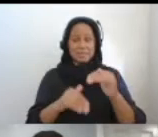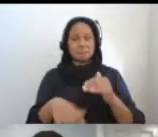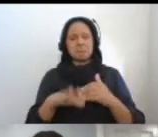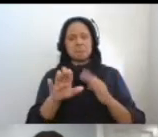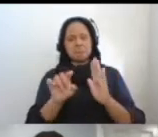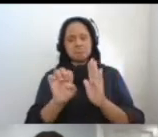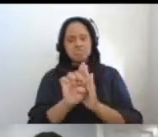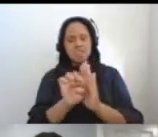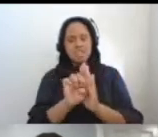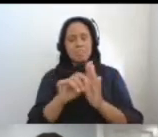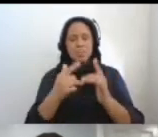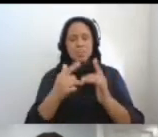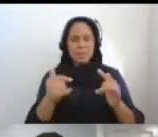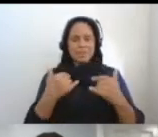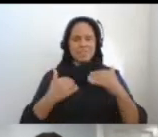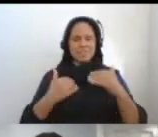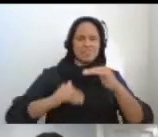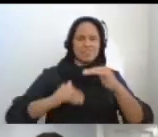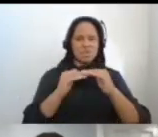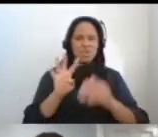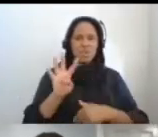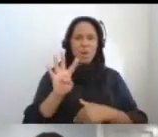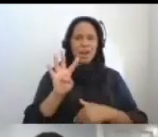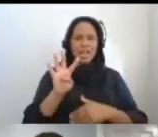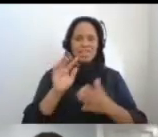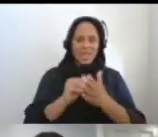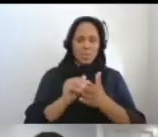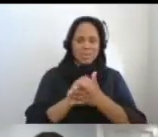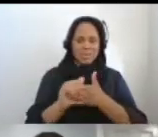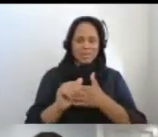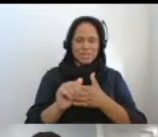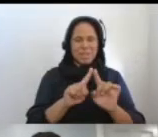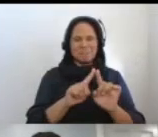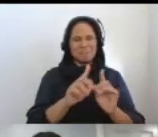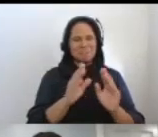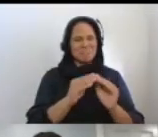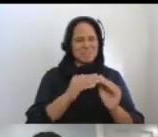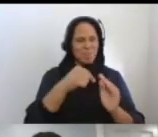but that's details that I will spare you and is beyond our conversation here.